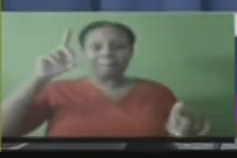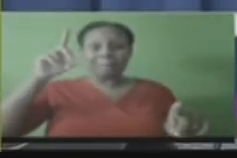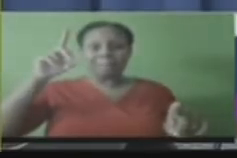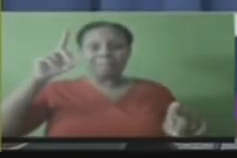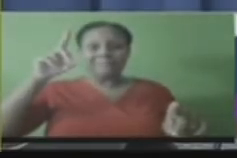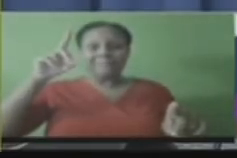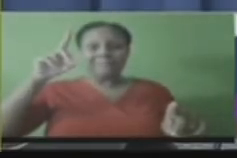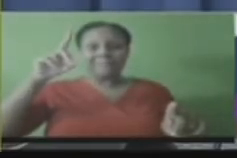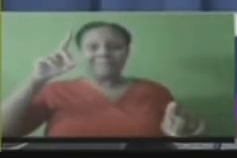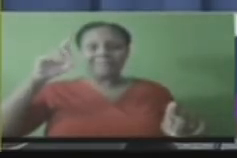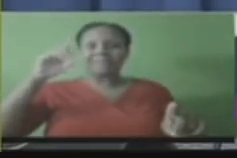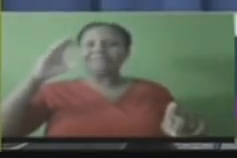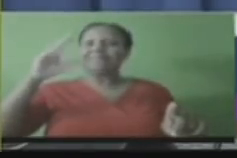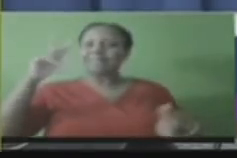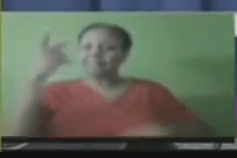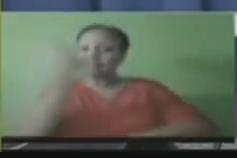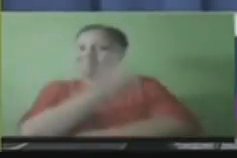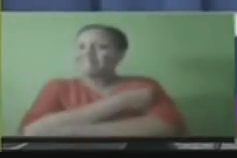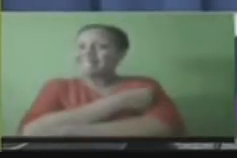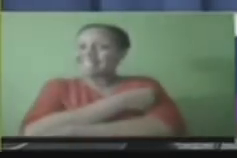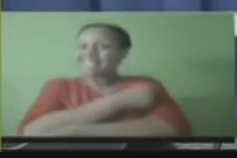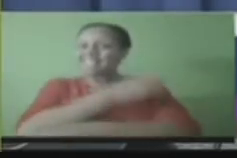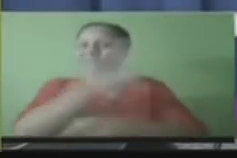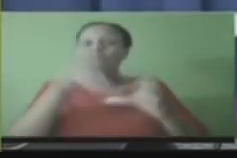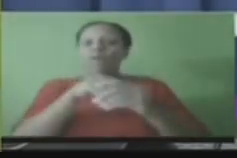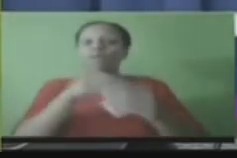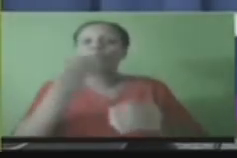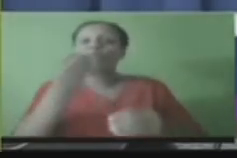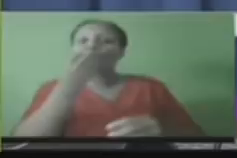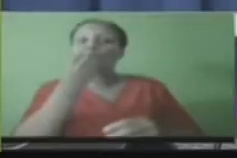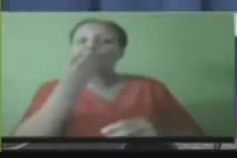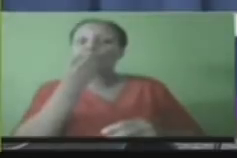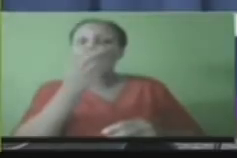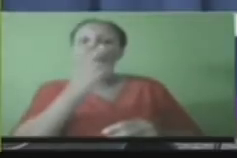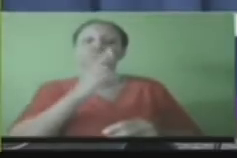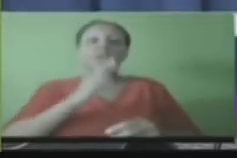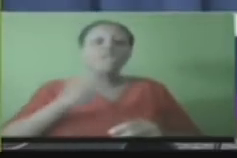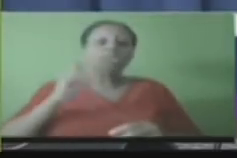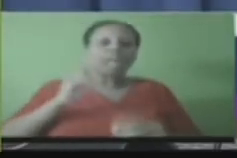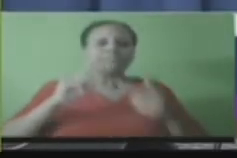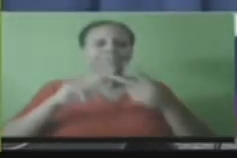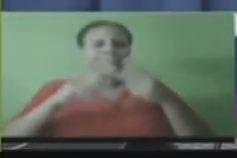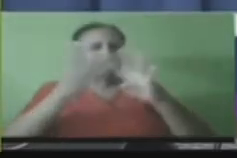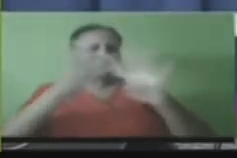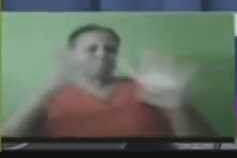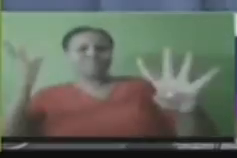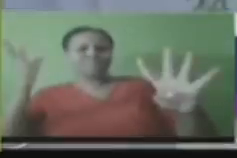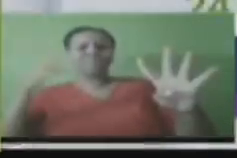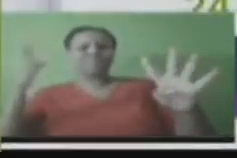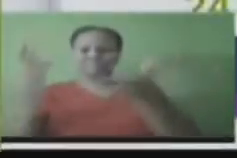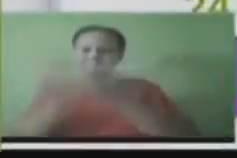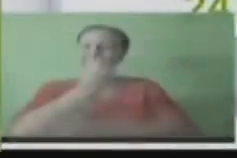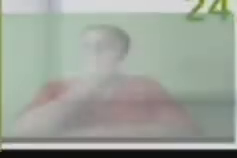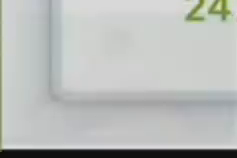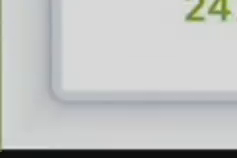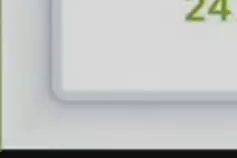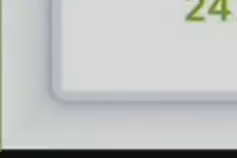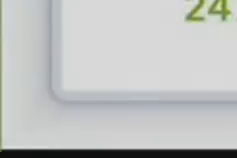apace. The other line we need to pay attention to, and this is the big line, what I call the aquamarine line,